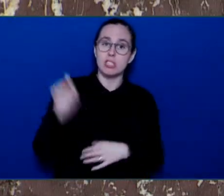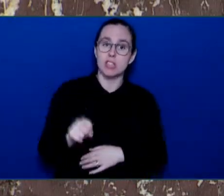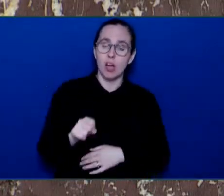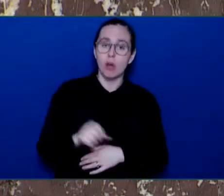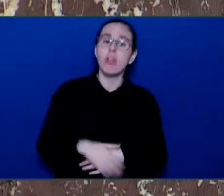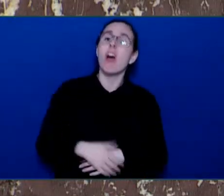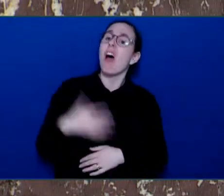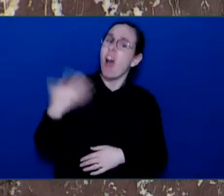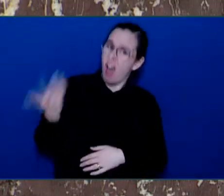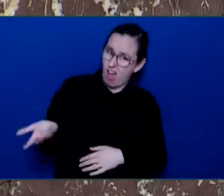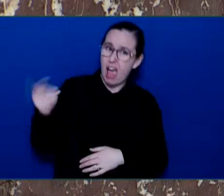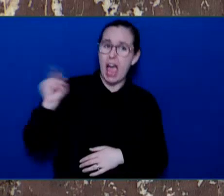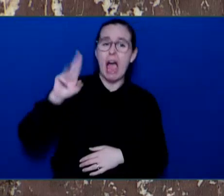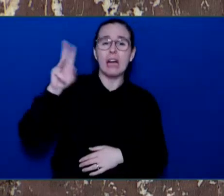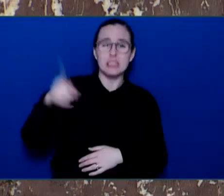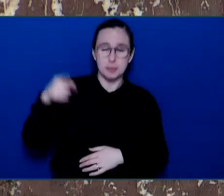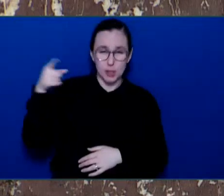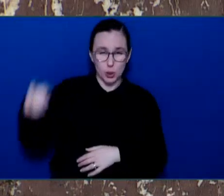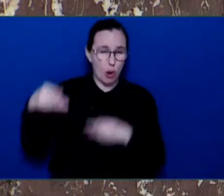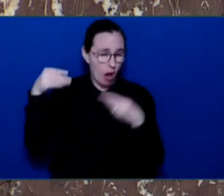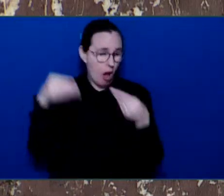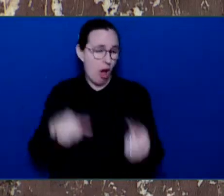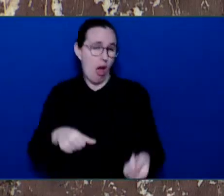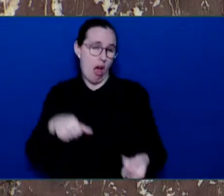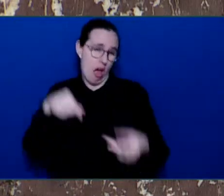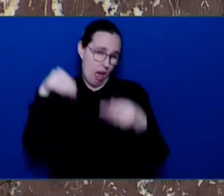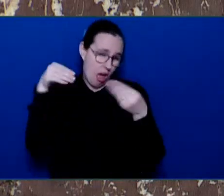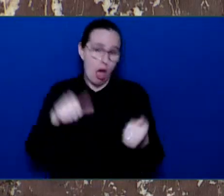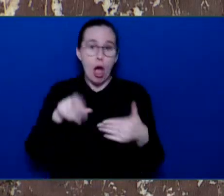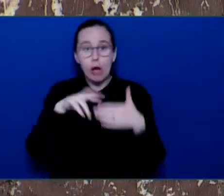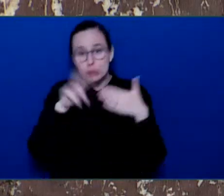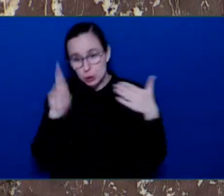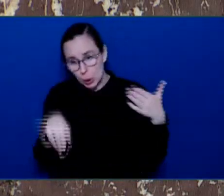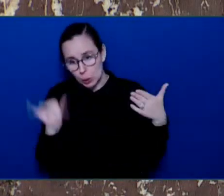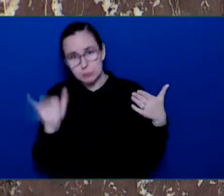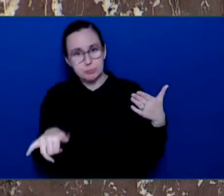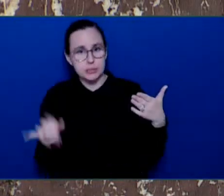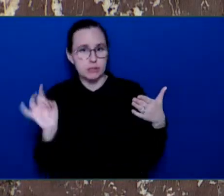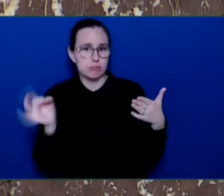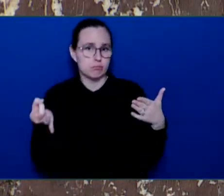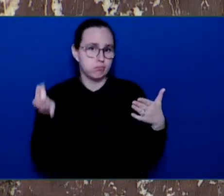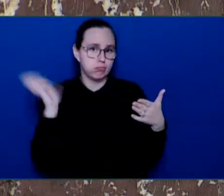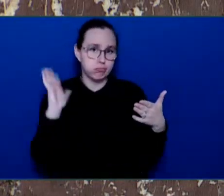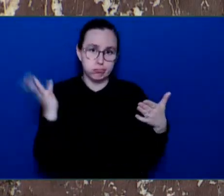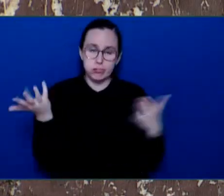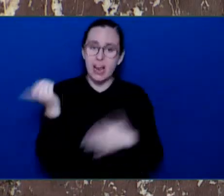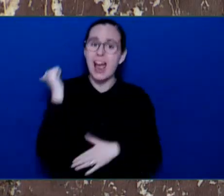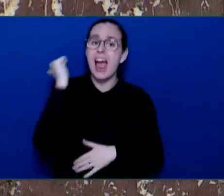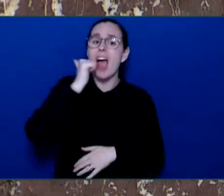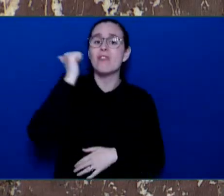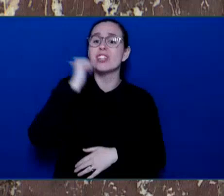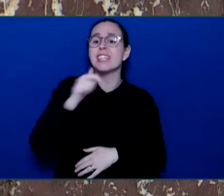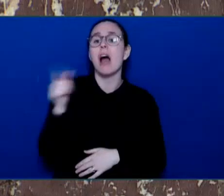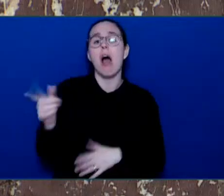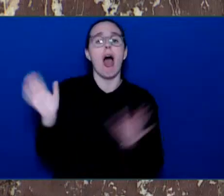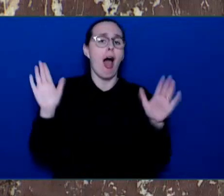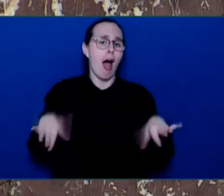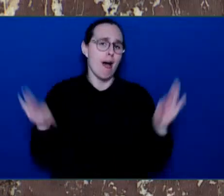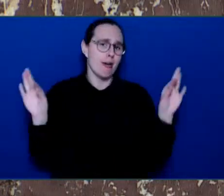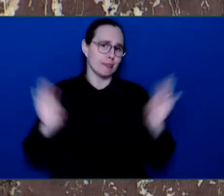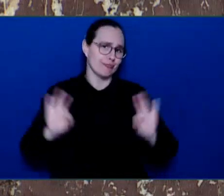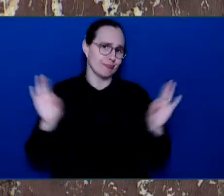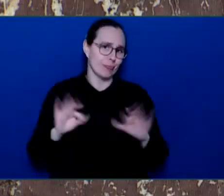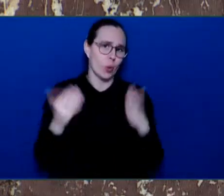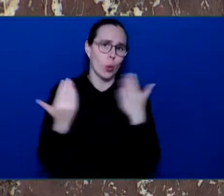day, we're hearing tragic stories of the NDP's new normal at overrun Surrey Memorial Hospital. Last